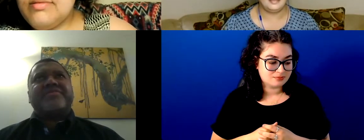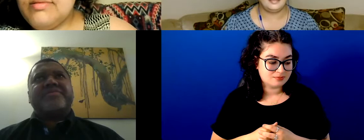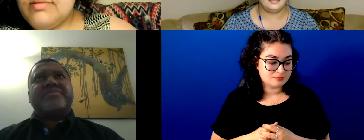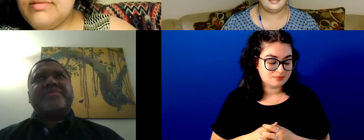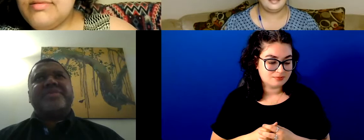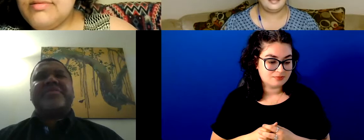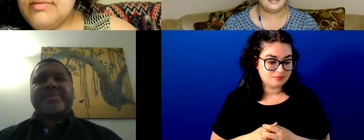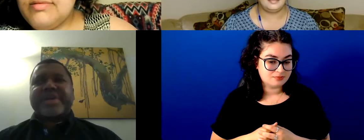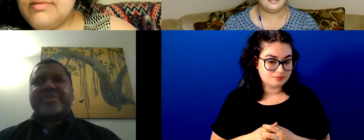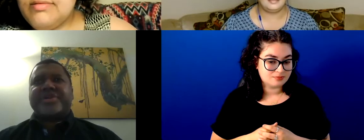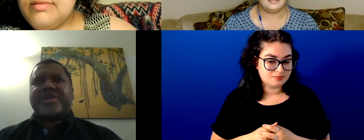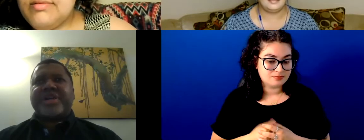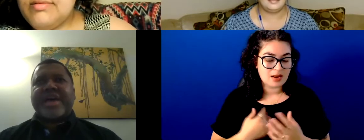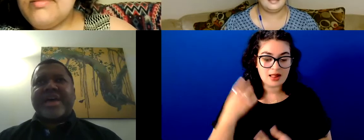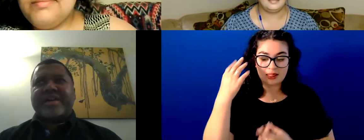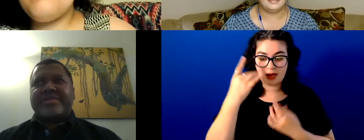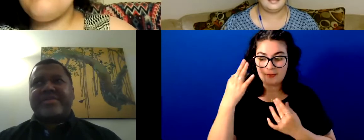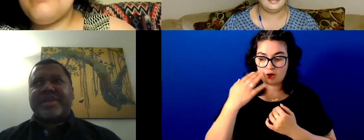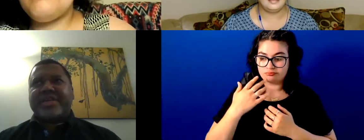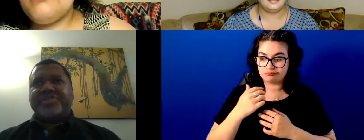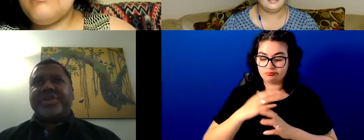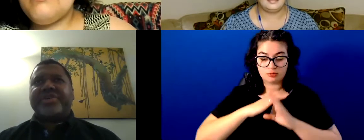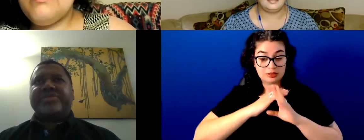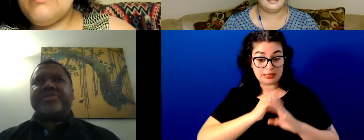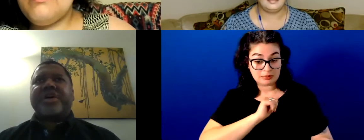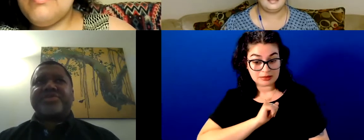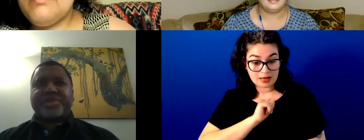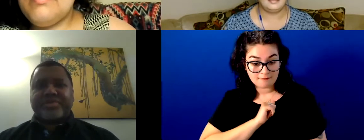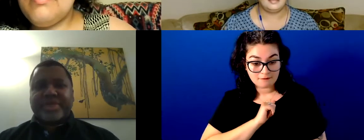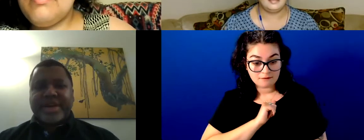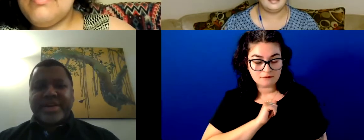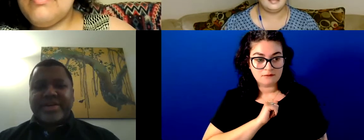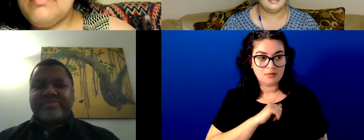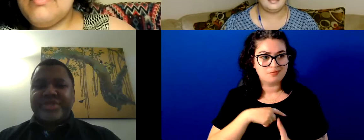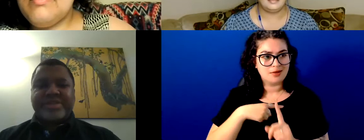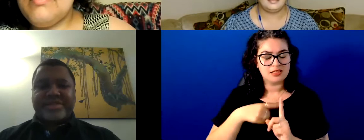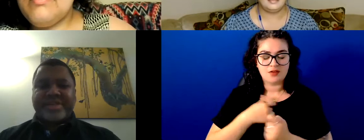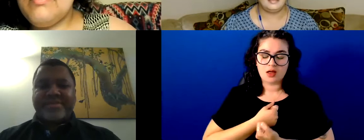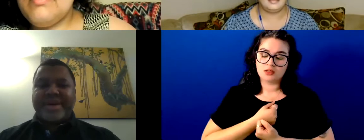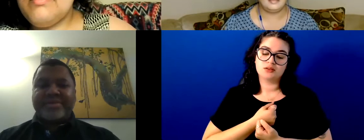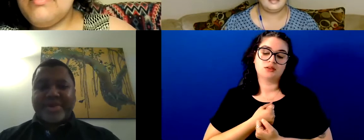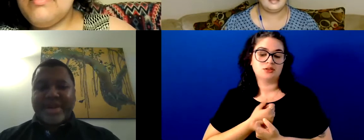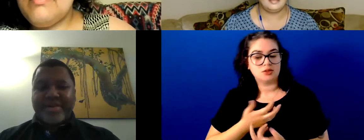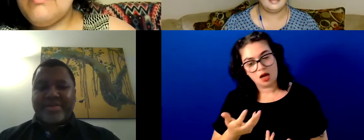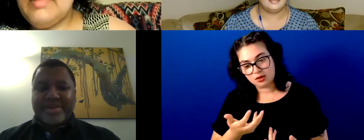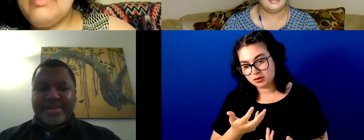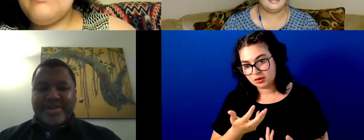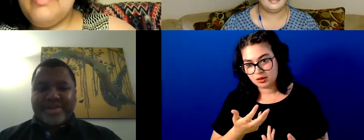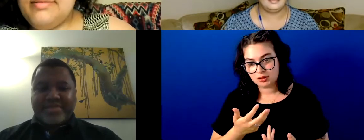of self-protection and sheer exhaustion with the idea of just seeking medical